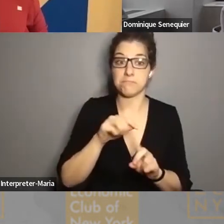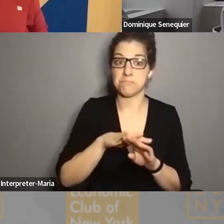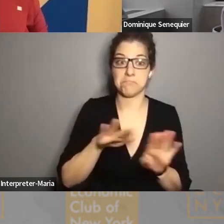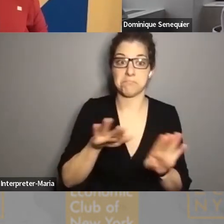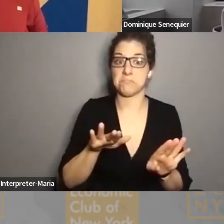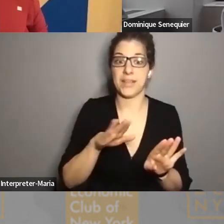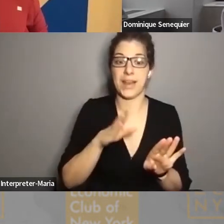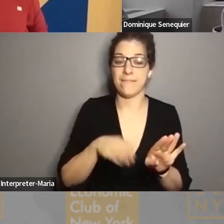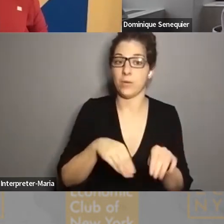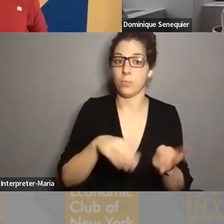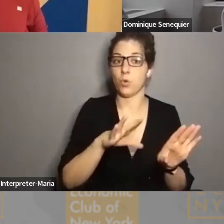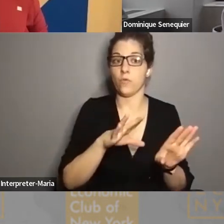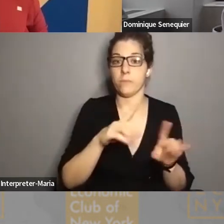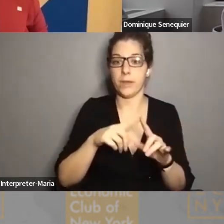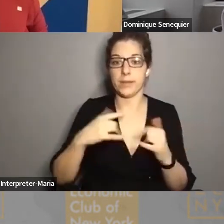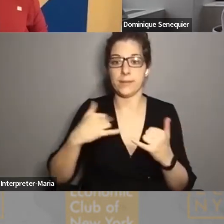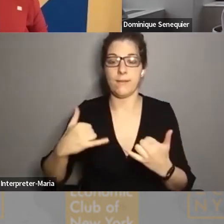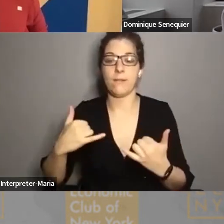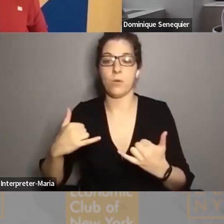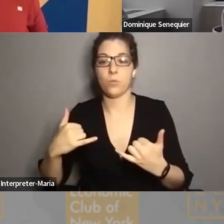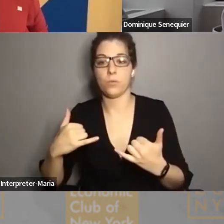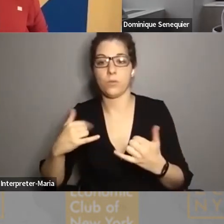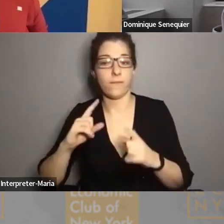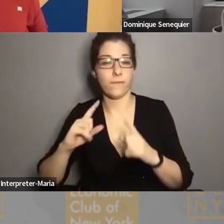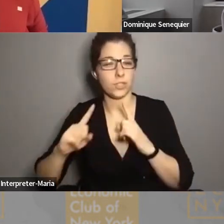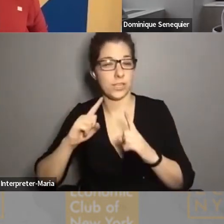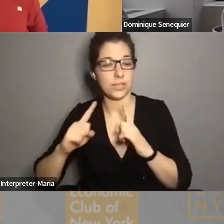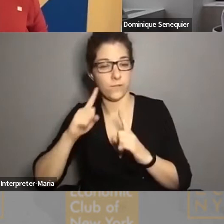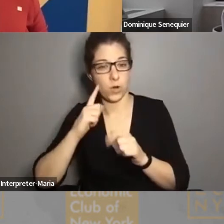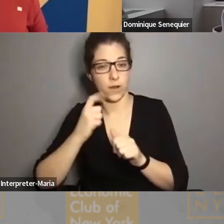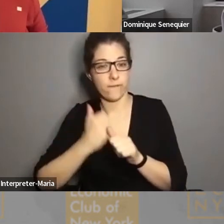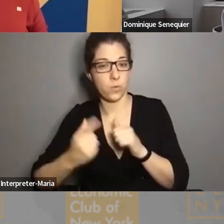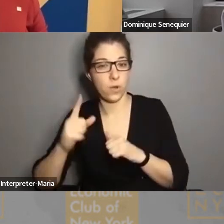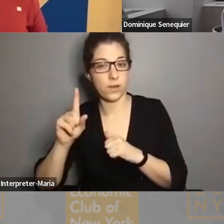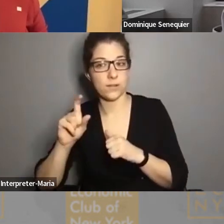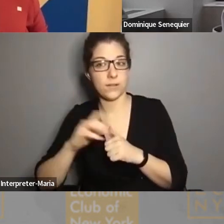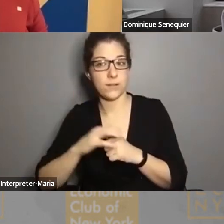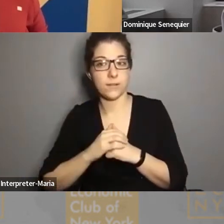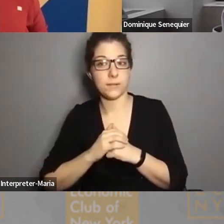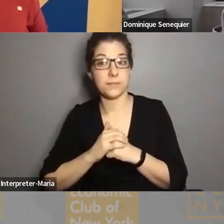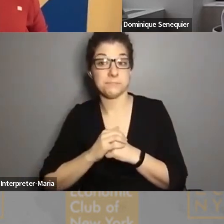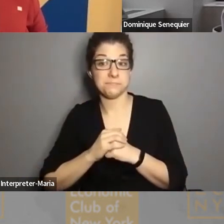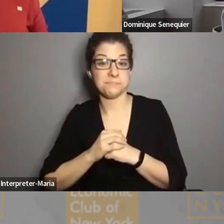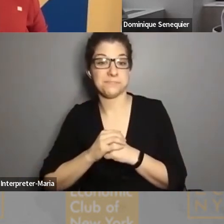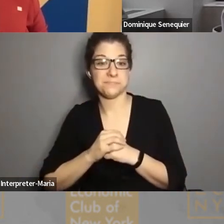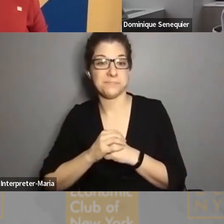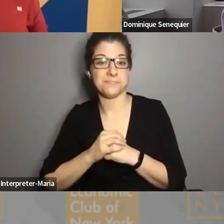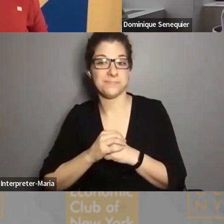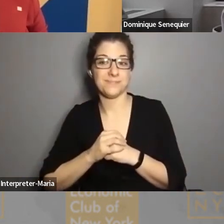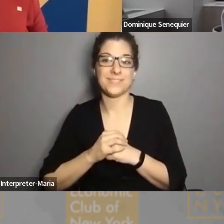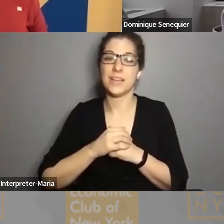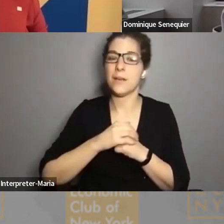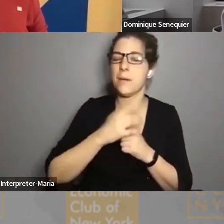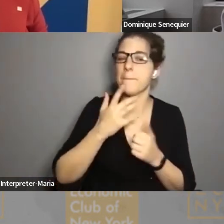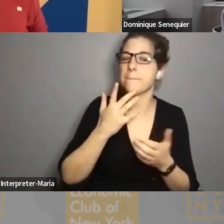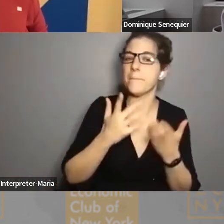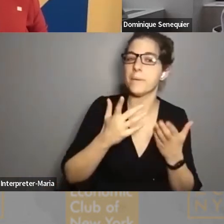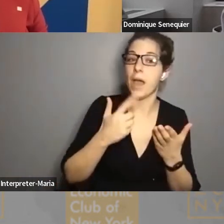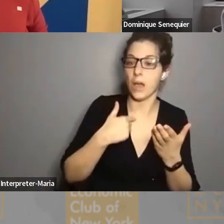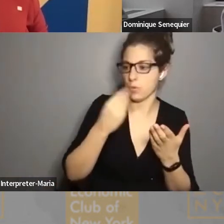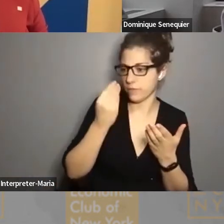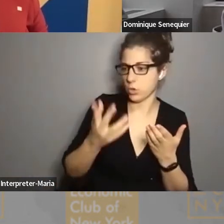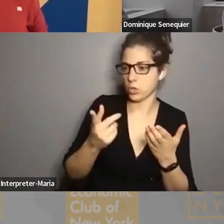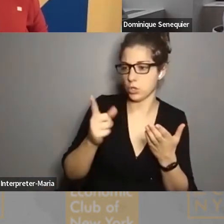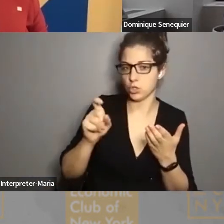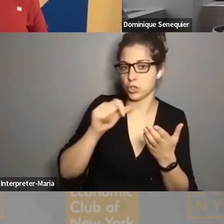think at least now, it's a conversation for everyone? It might have been a non-starter because I would have told her she